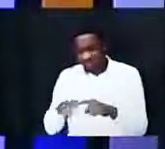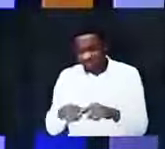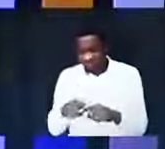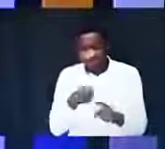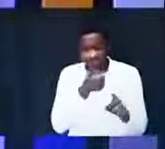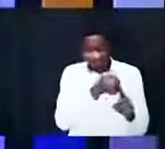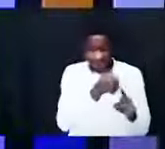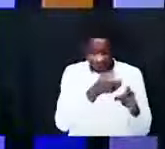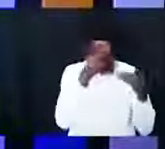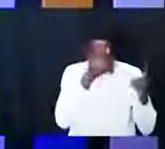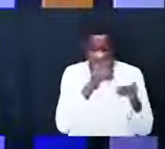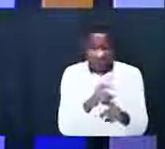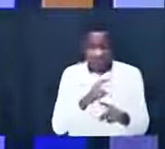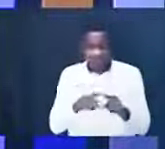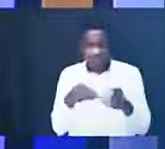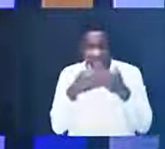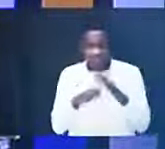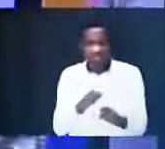this.